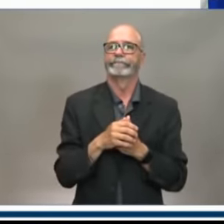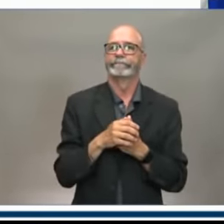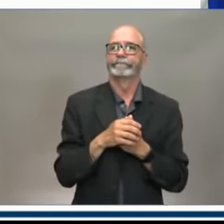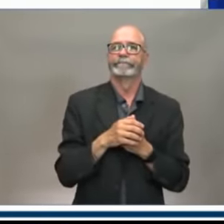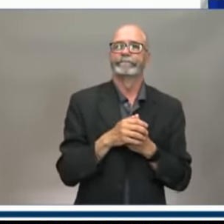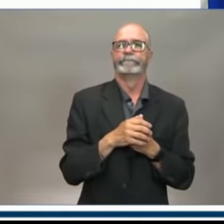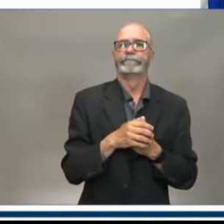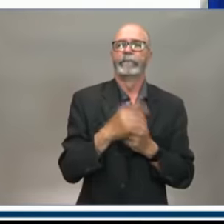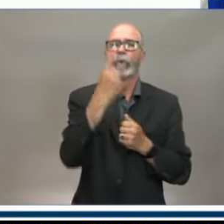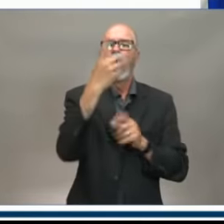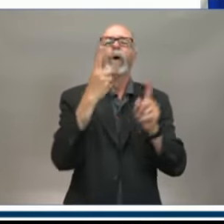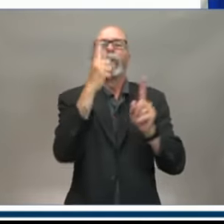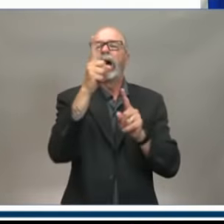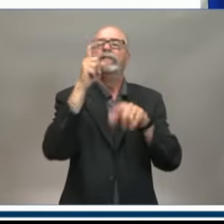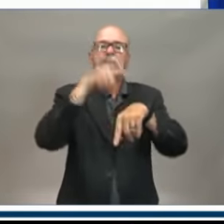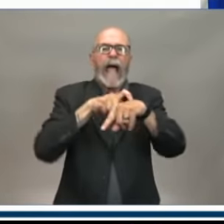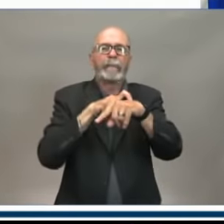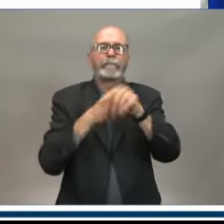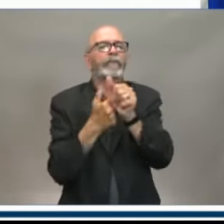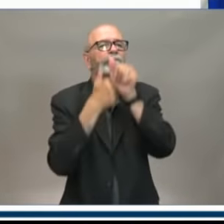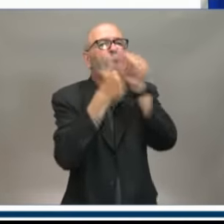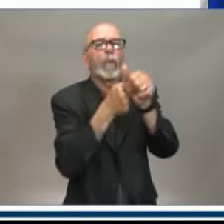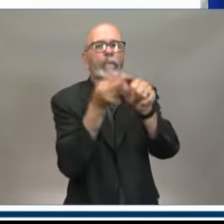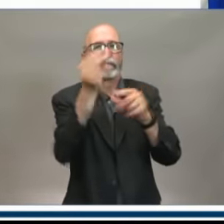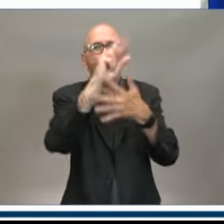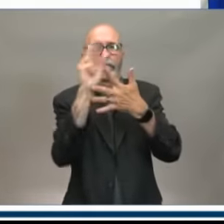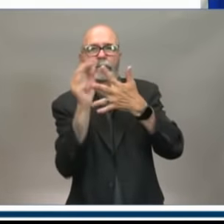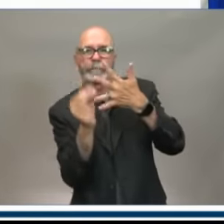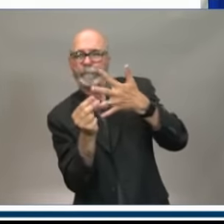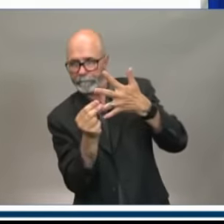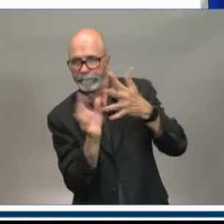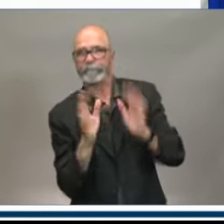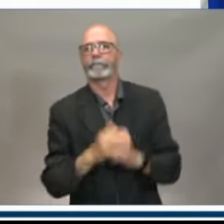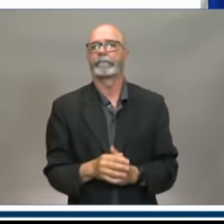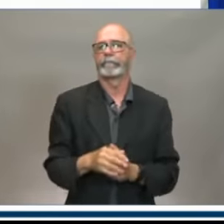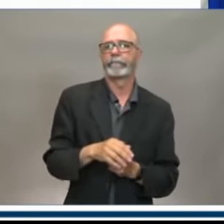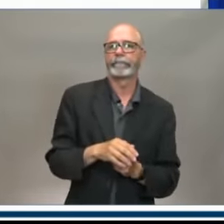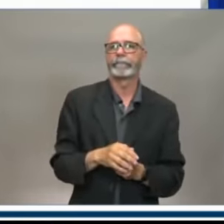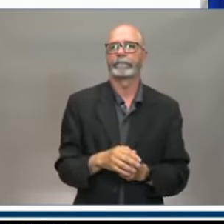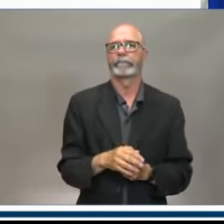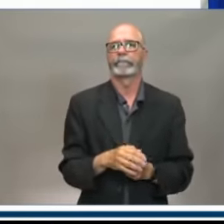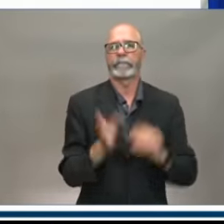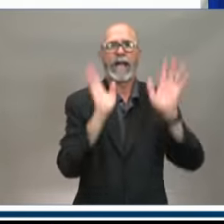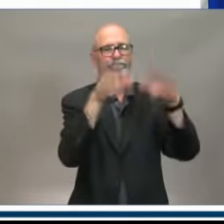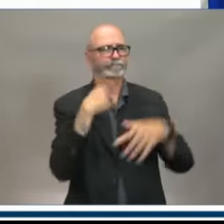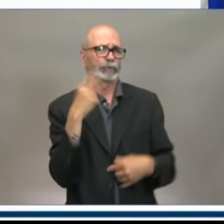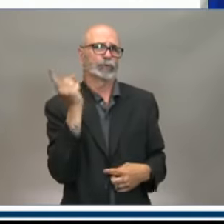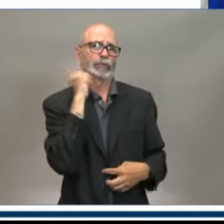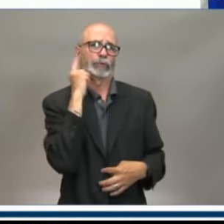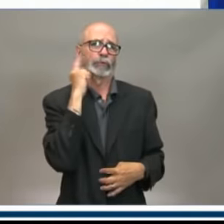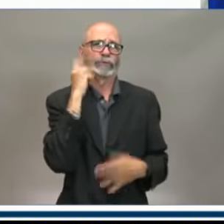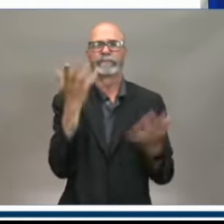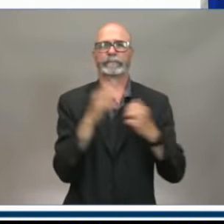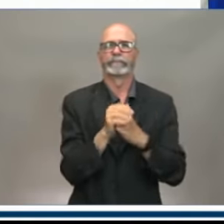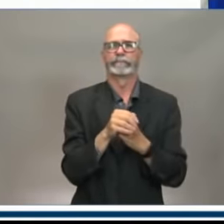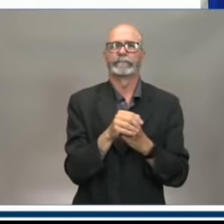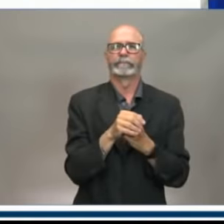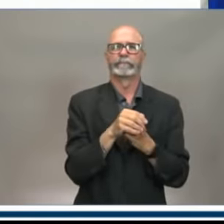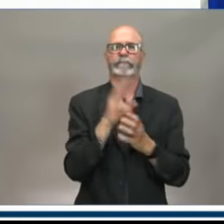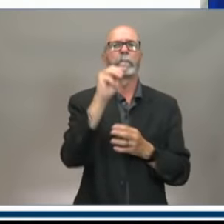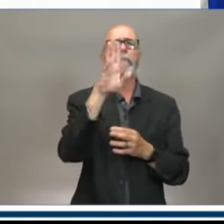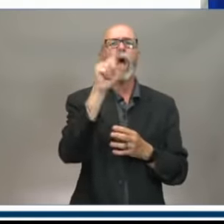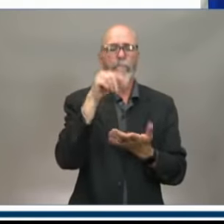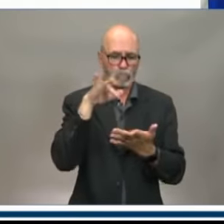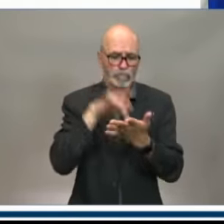have. For those of you on the phone lines, please ensure that your phones are on mute. I'm hearing that someone is not on mute. We will